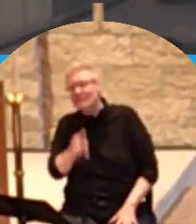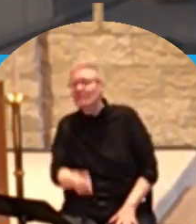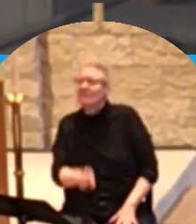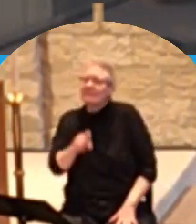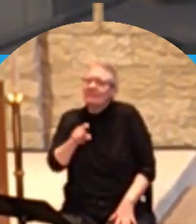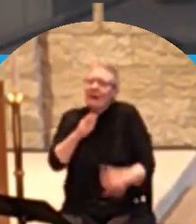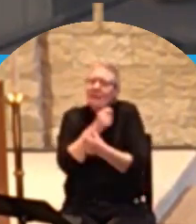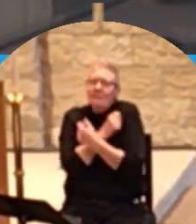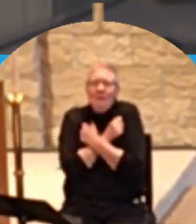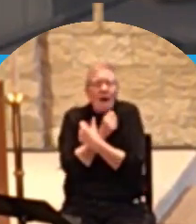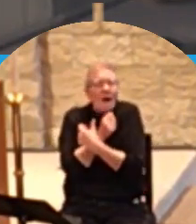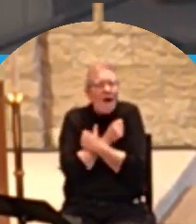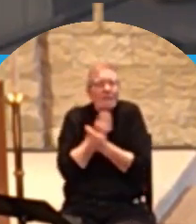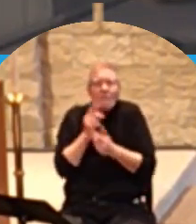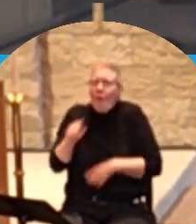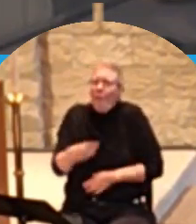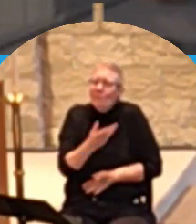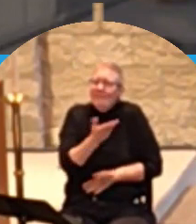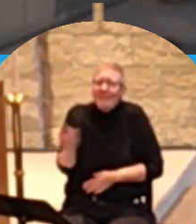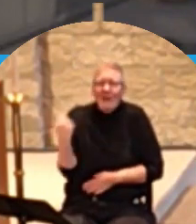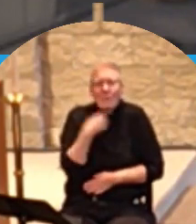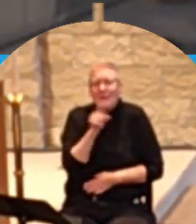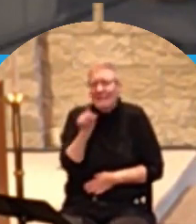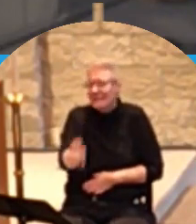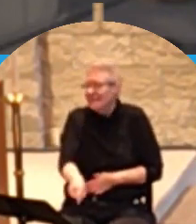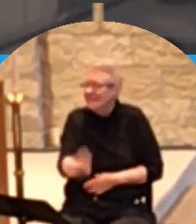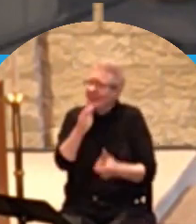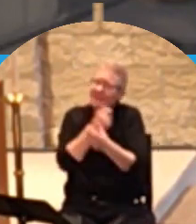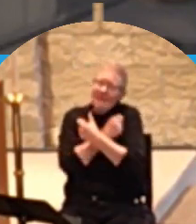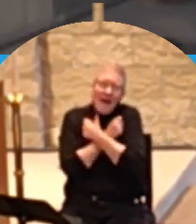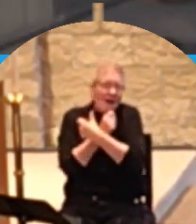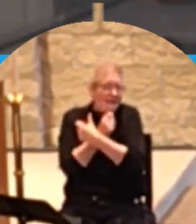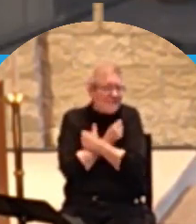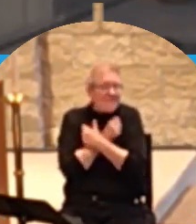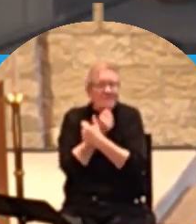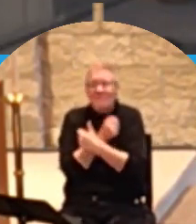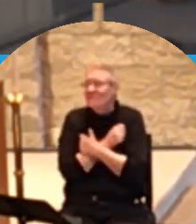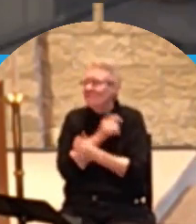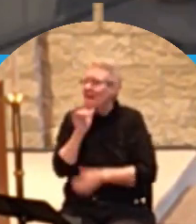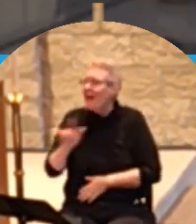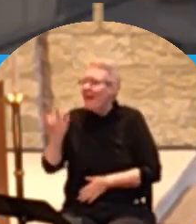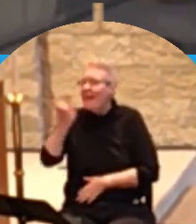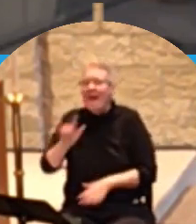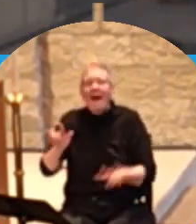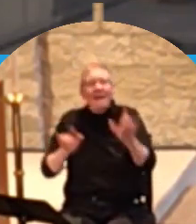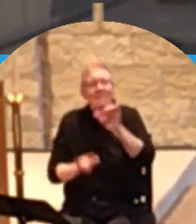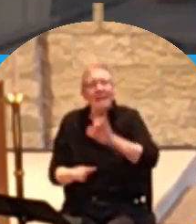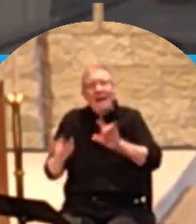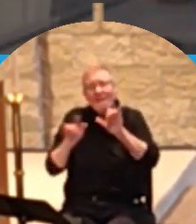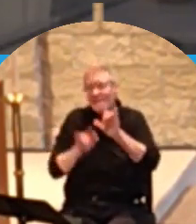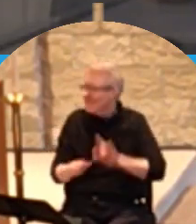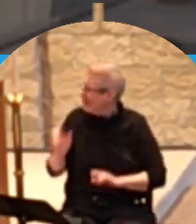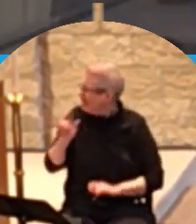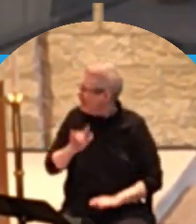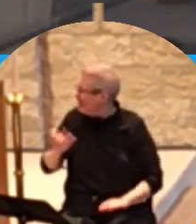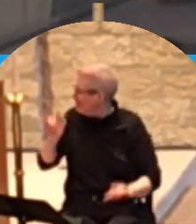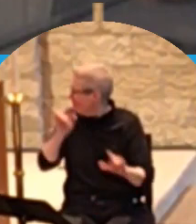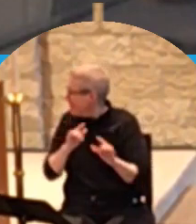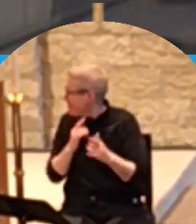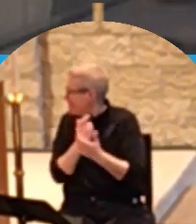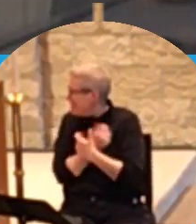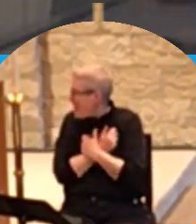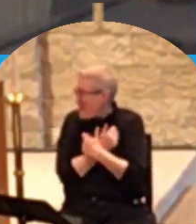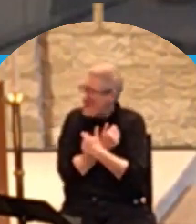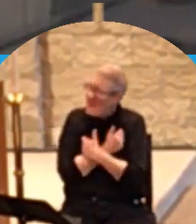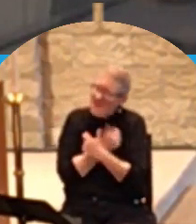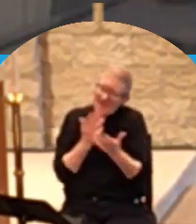Love is all you need. Love is all you need. Love is all you need. Pete, I hear you singing your part. That's beautiful. Love